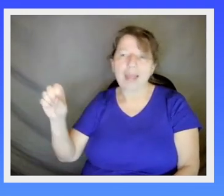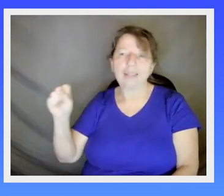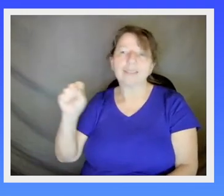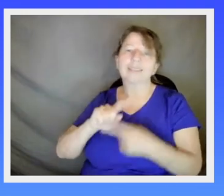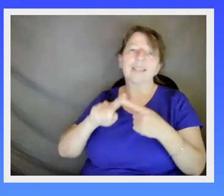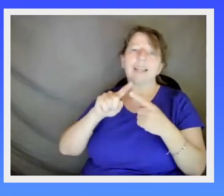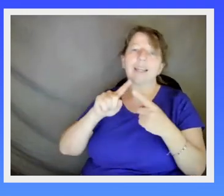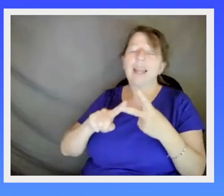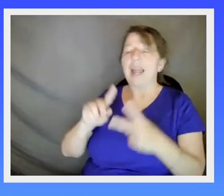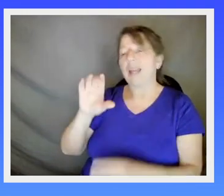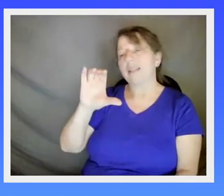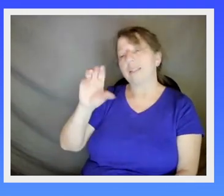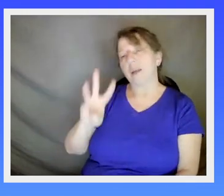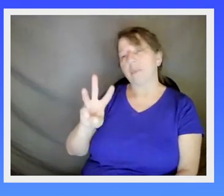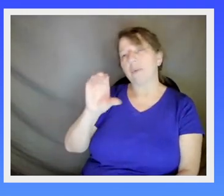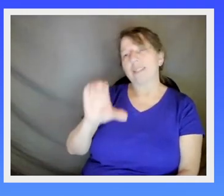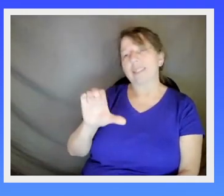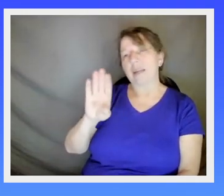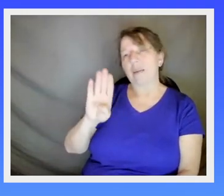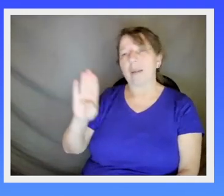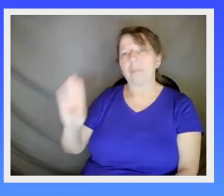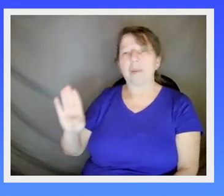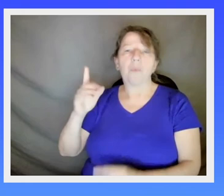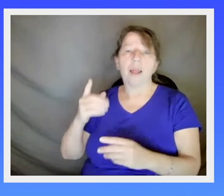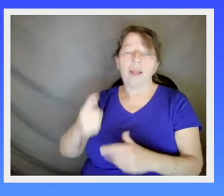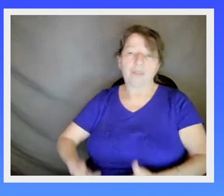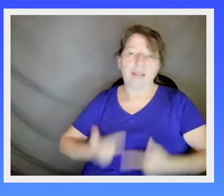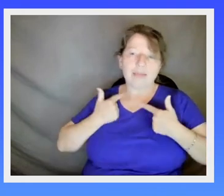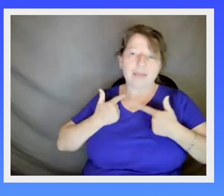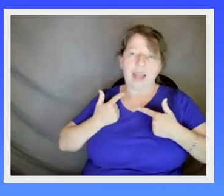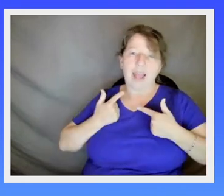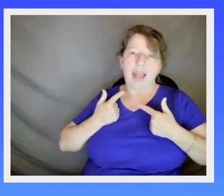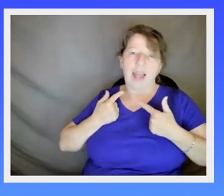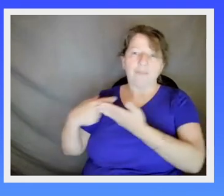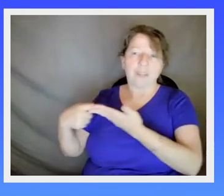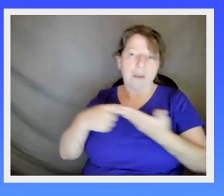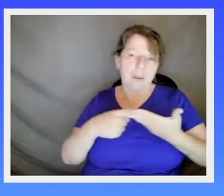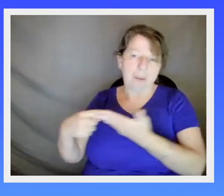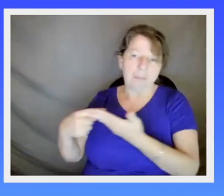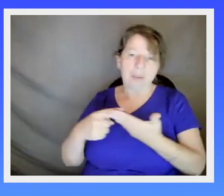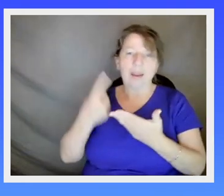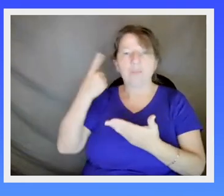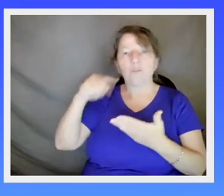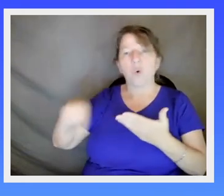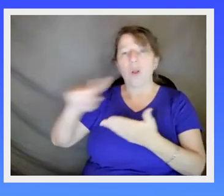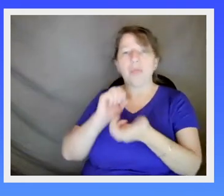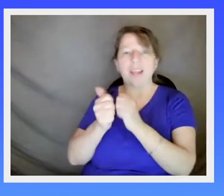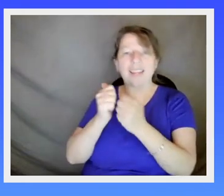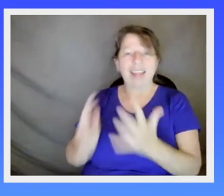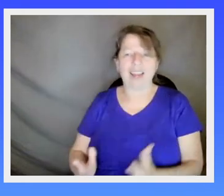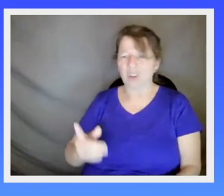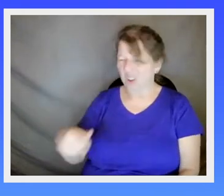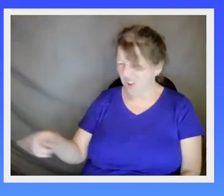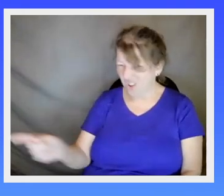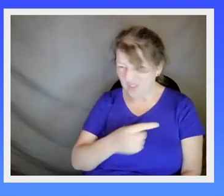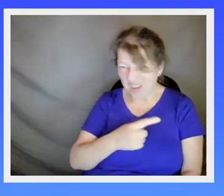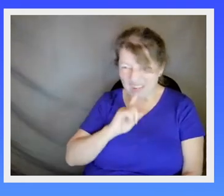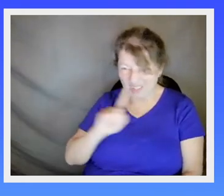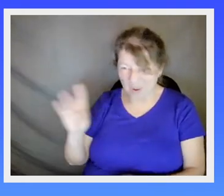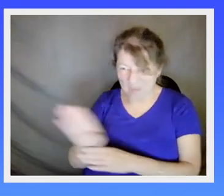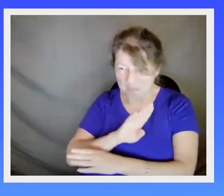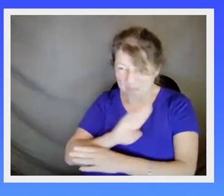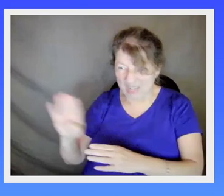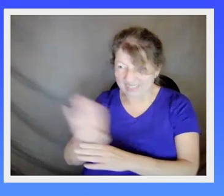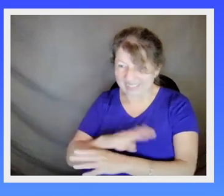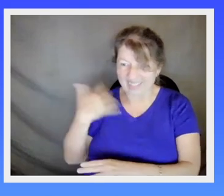and WCVB will host a live debate between candidates for mayor of Boston. So you all are busy. You have a lot more